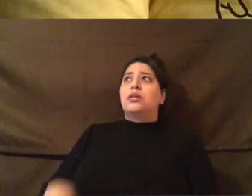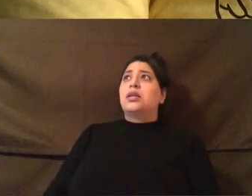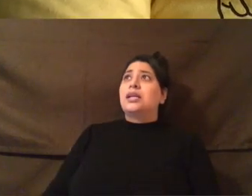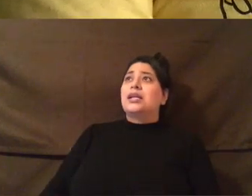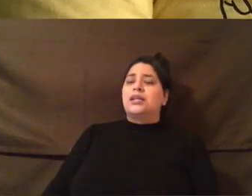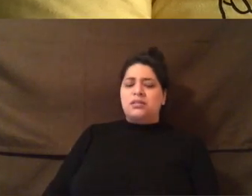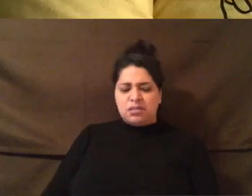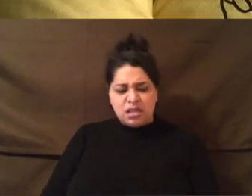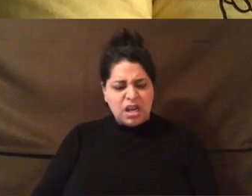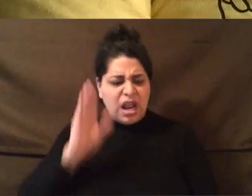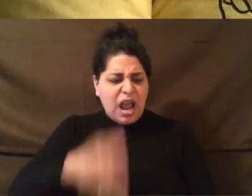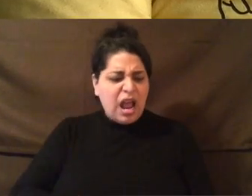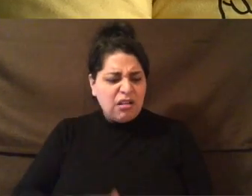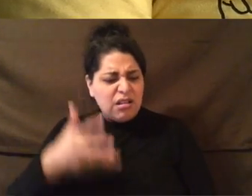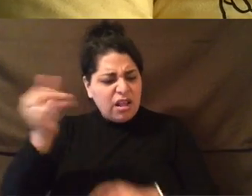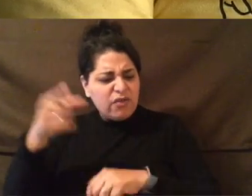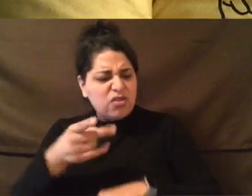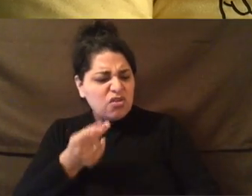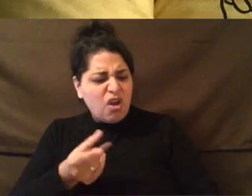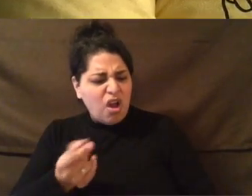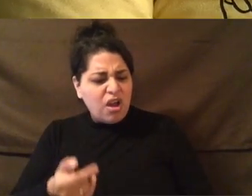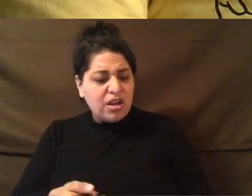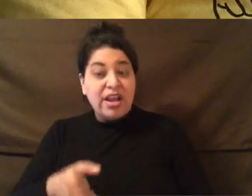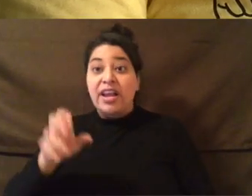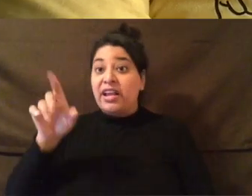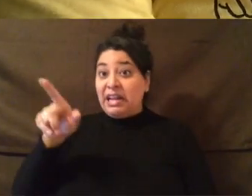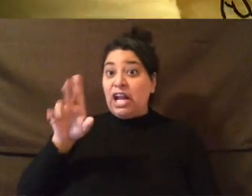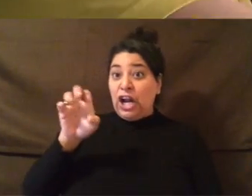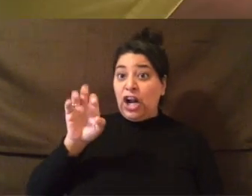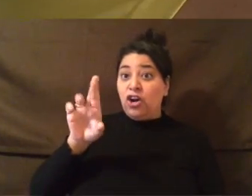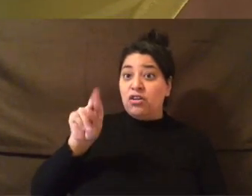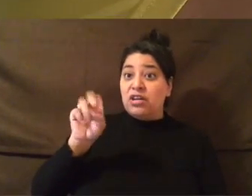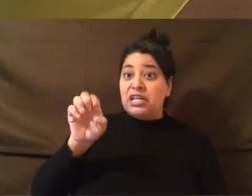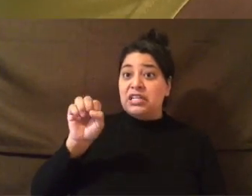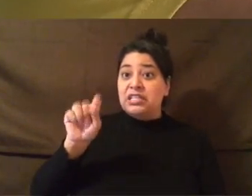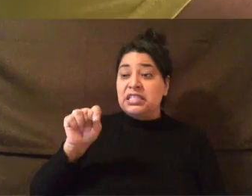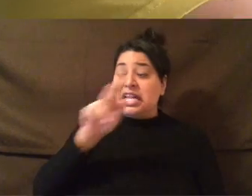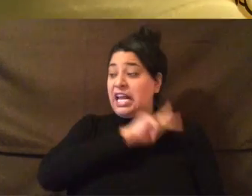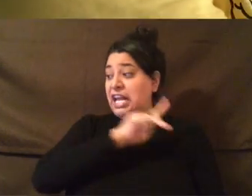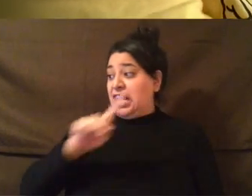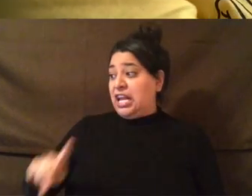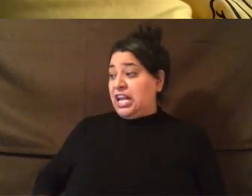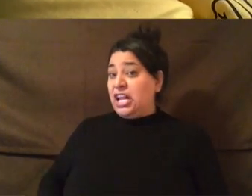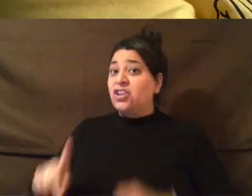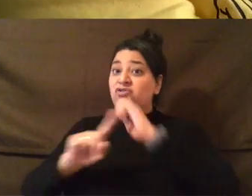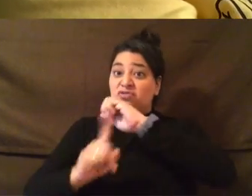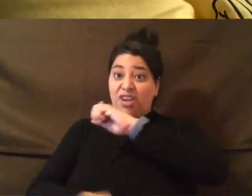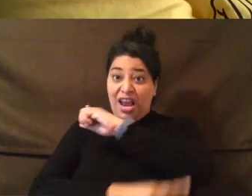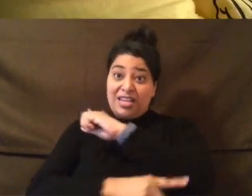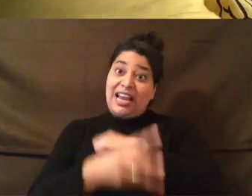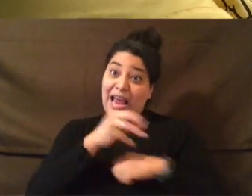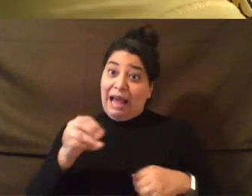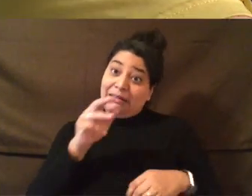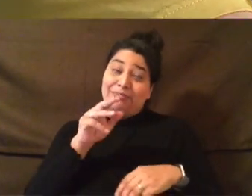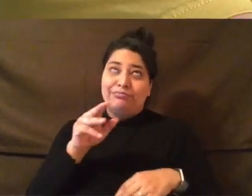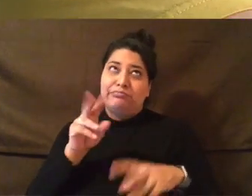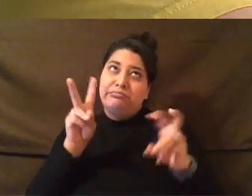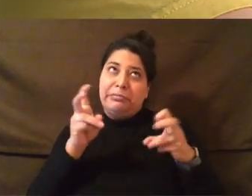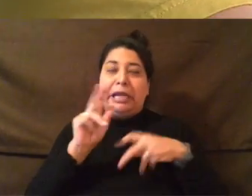back. "Hey, get out of here, you dog." It was Ernest, king of the garbages, and therefore king of the world.